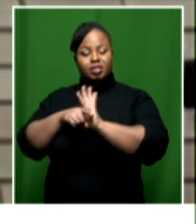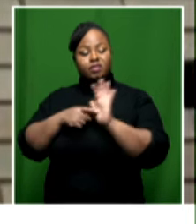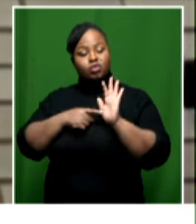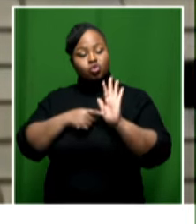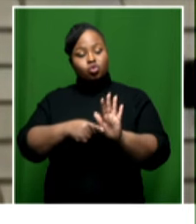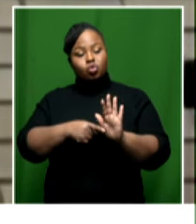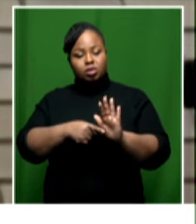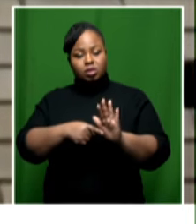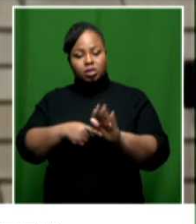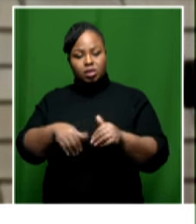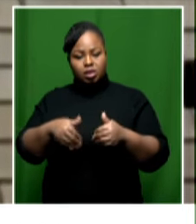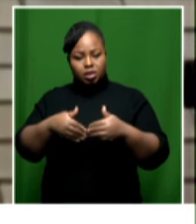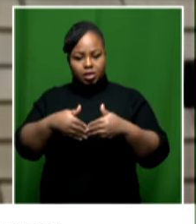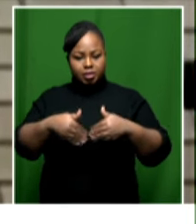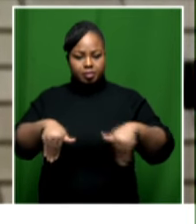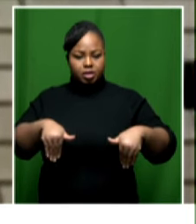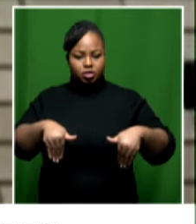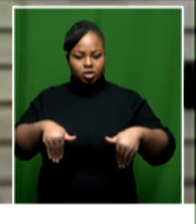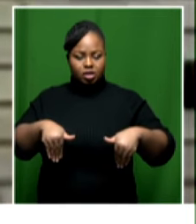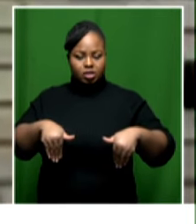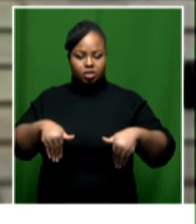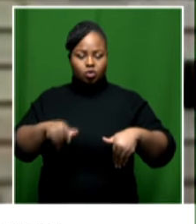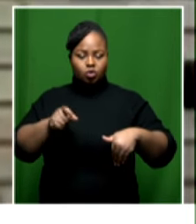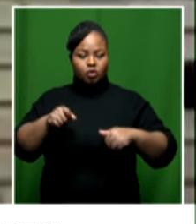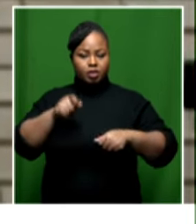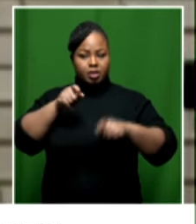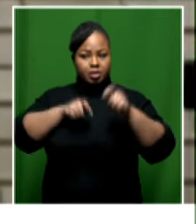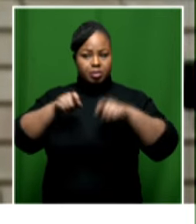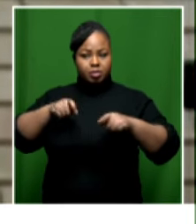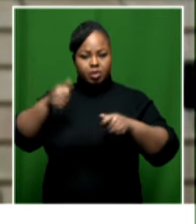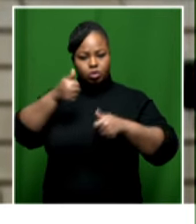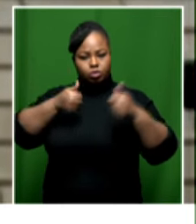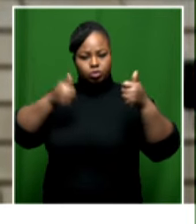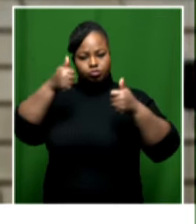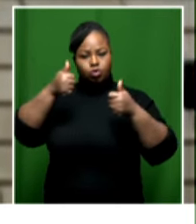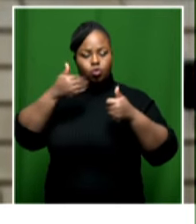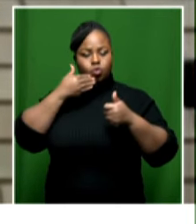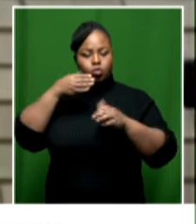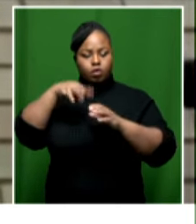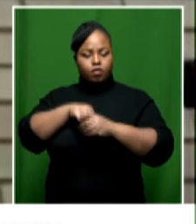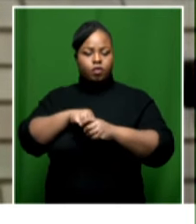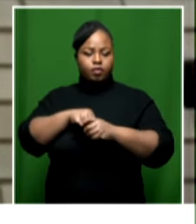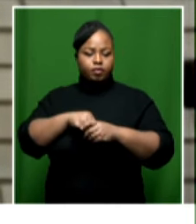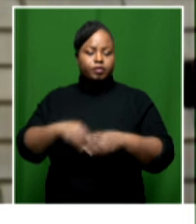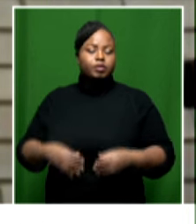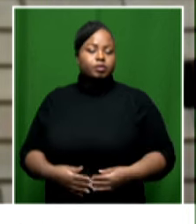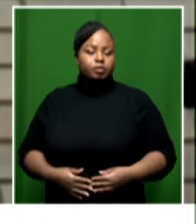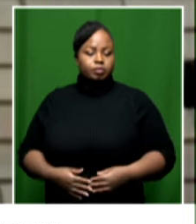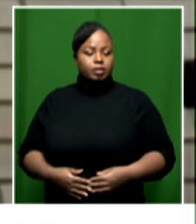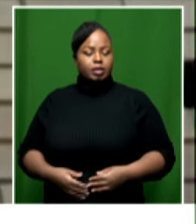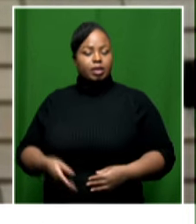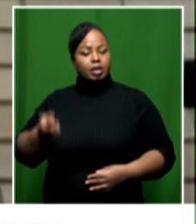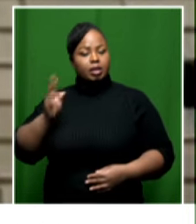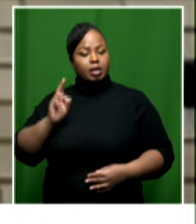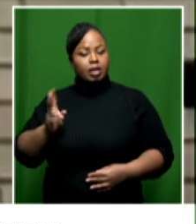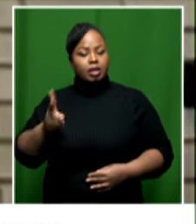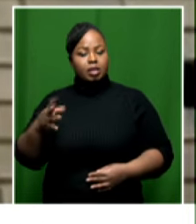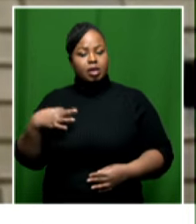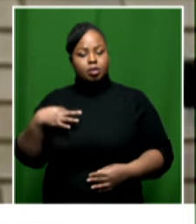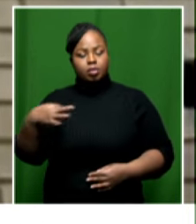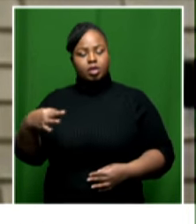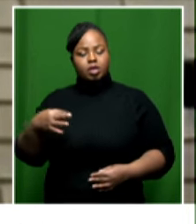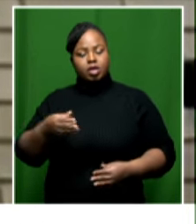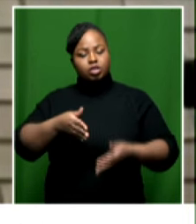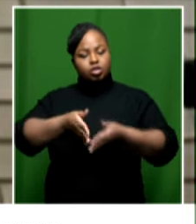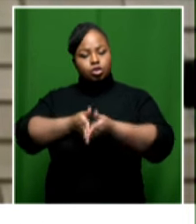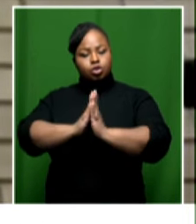the decision-making persons or institution involved therewith. Simpliciter, the applicant requests that the final